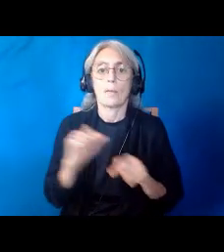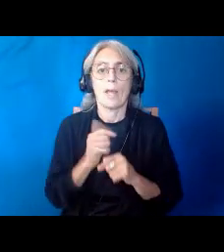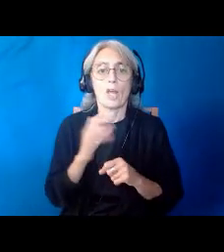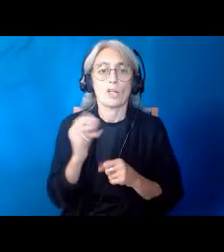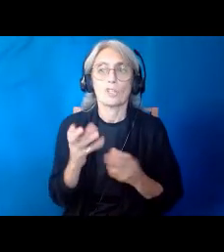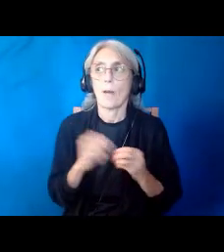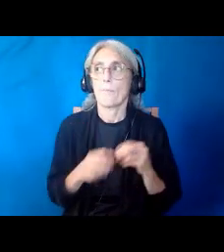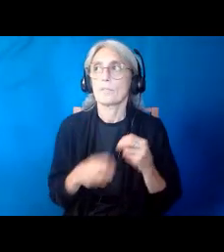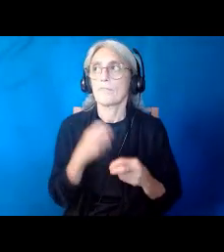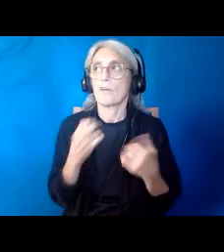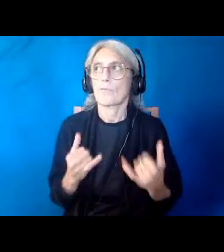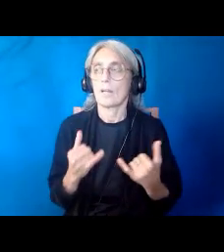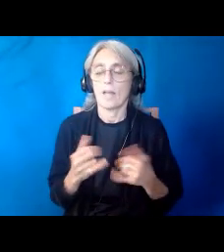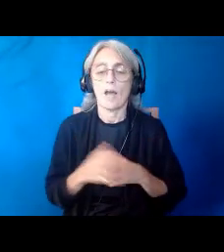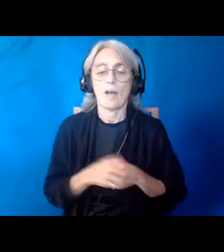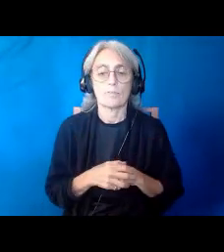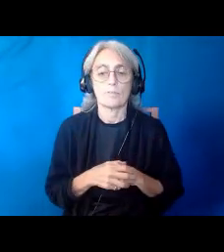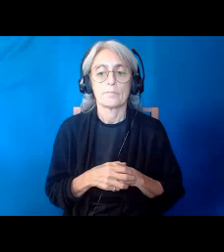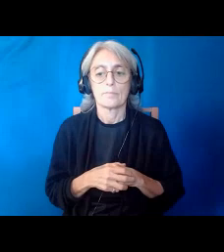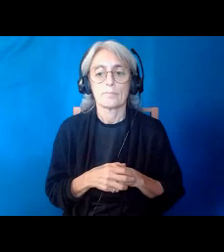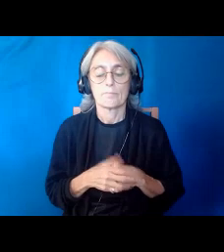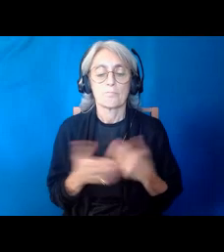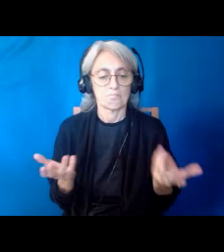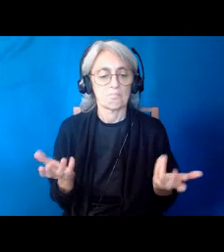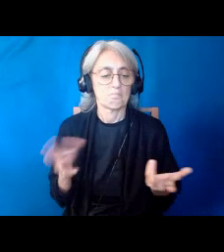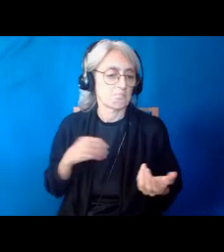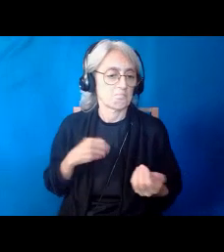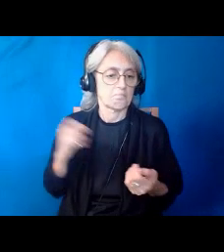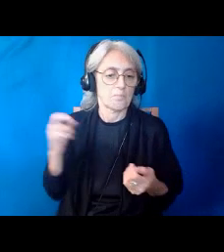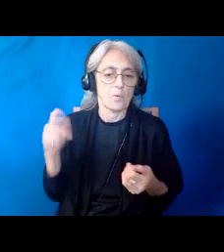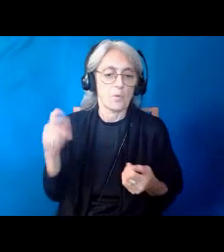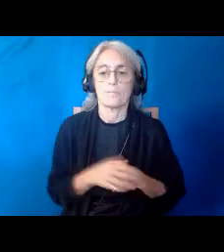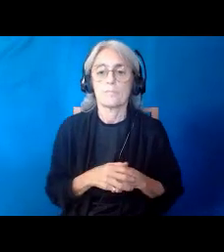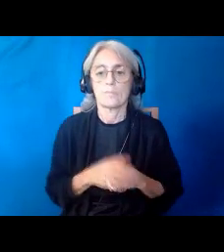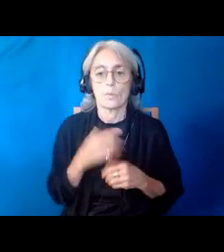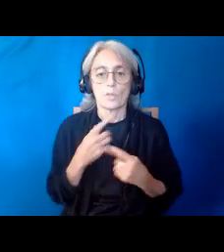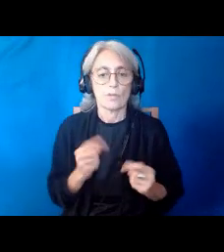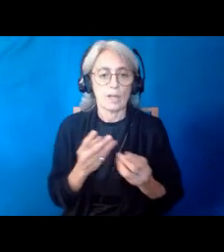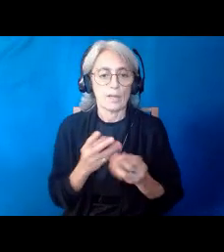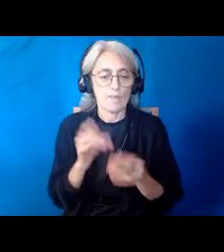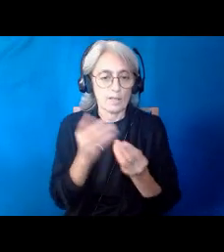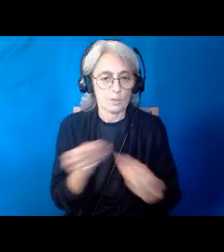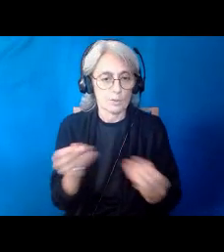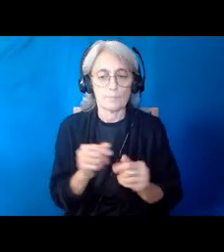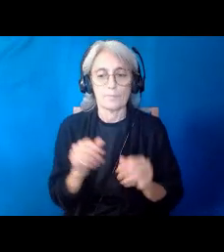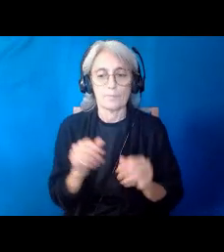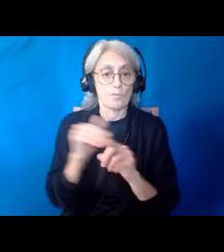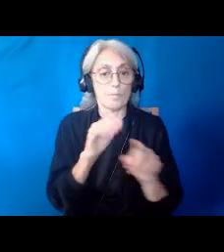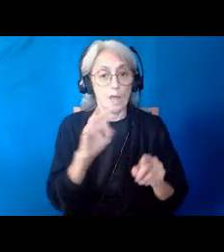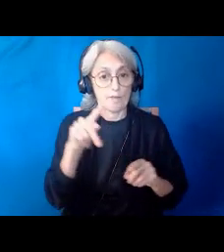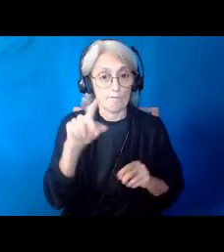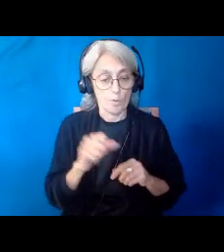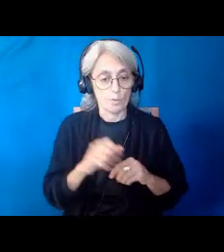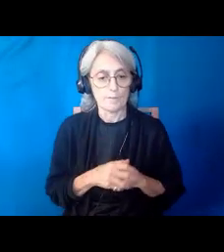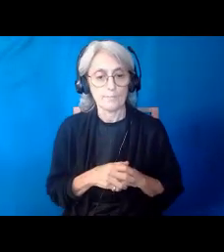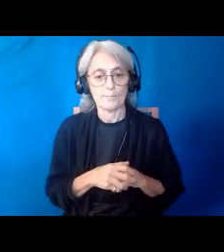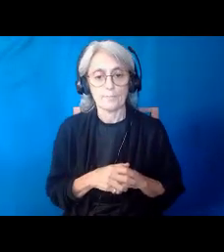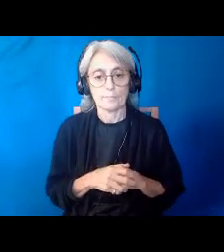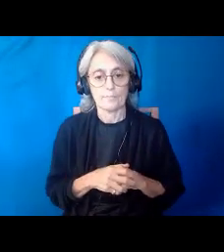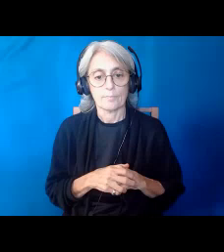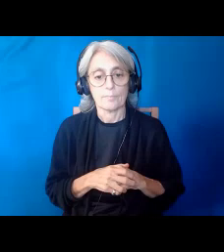difficult. That is what it is, and we're all working to find those solutions. But I want to remind folks that as we have those discussions